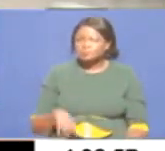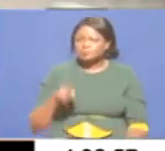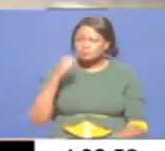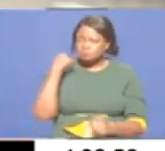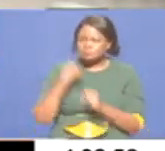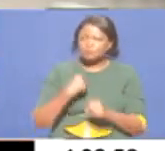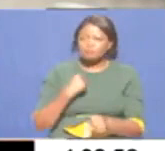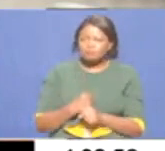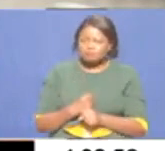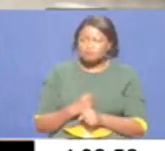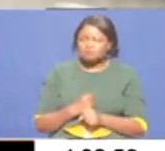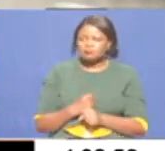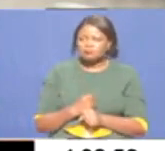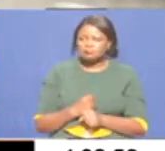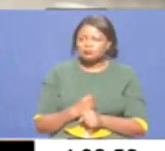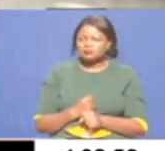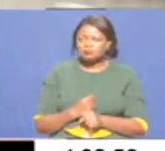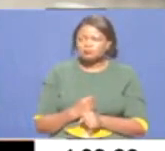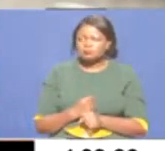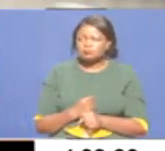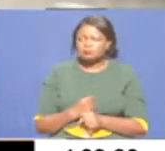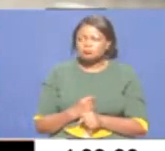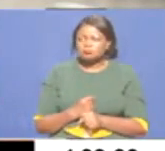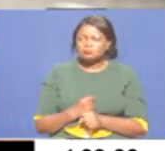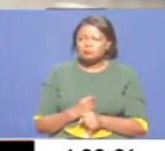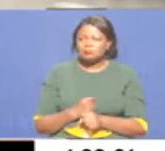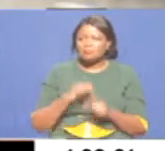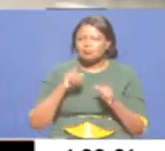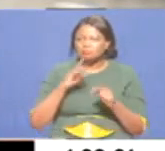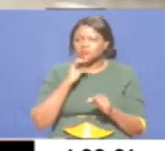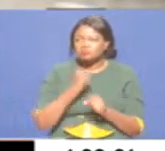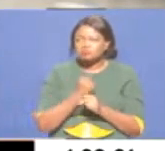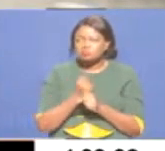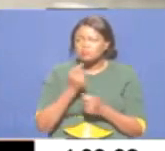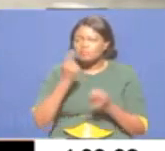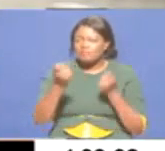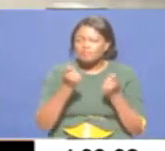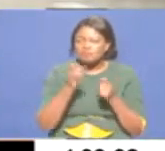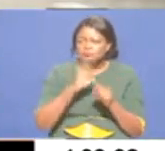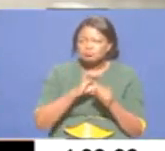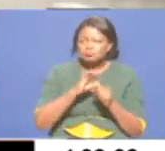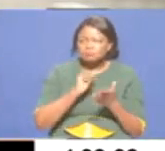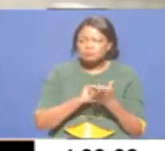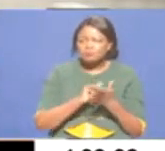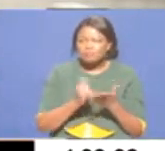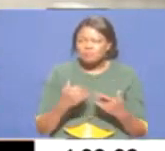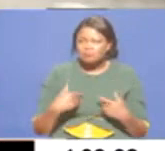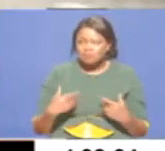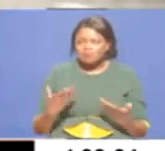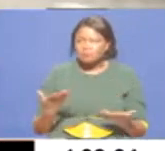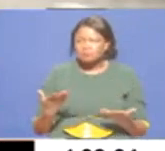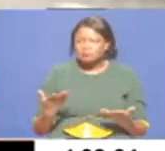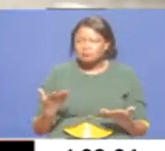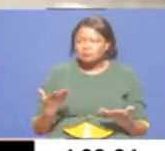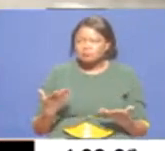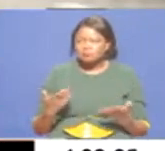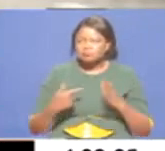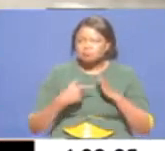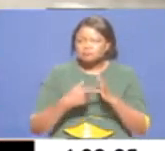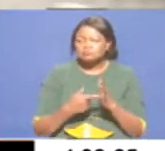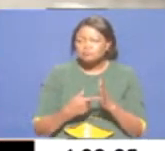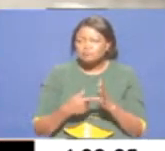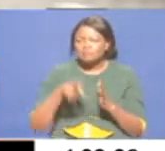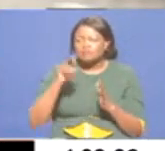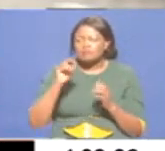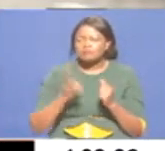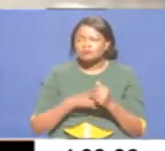where chama chama angekuwa inafanya exercise. Sasa the little kura ile tulipigana kama ile ya 2017,